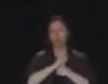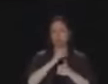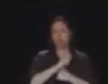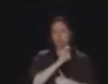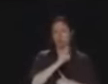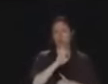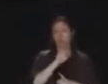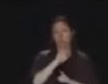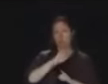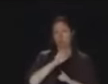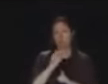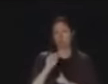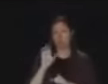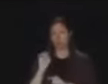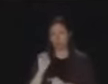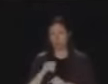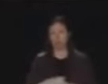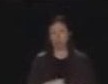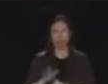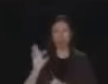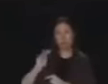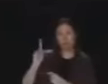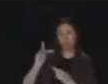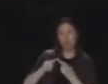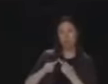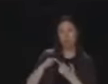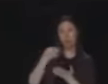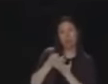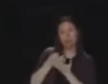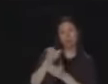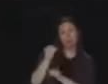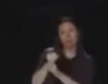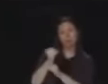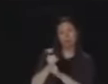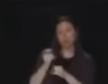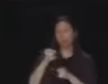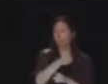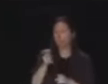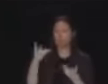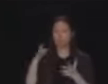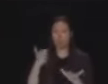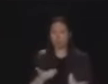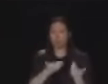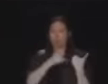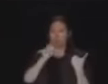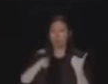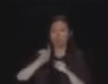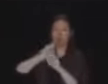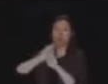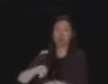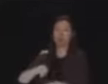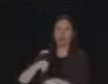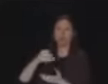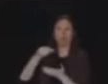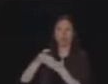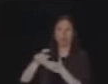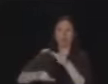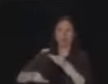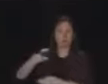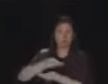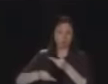Act. Our banks and financial institutions are already obligated to report to the Financial Transactions